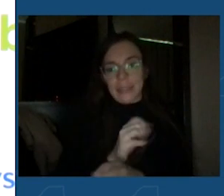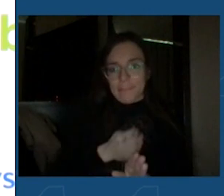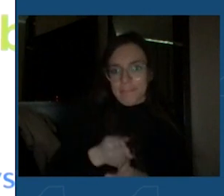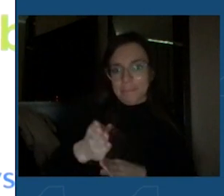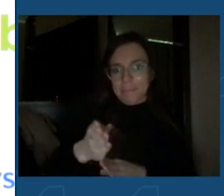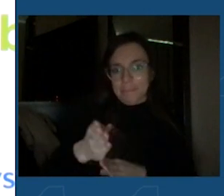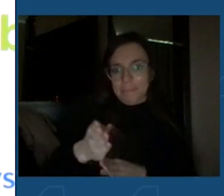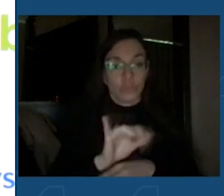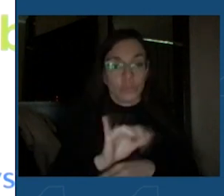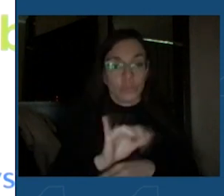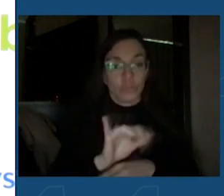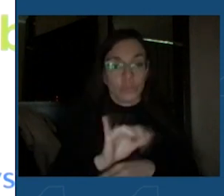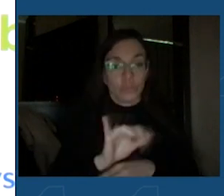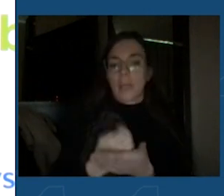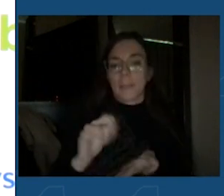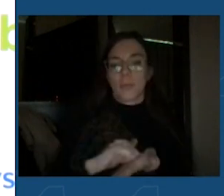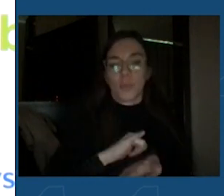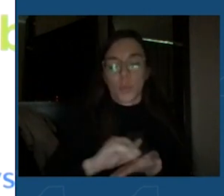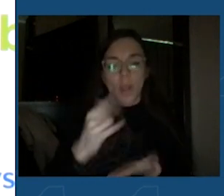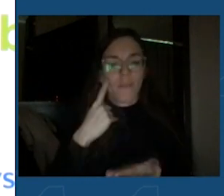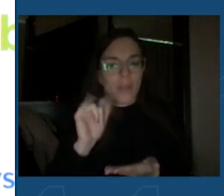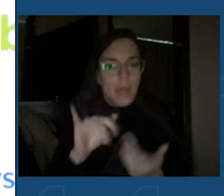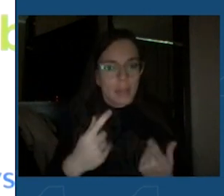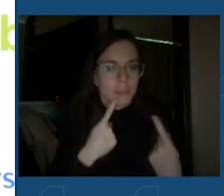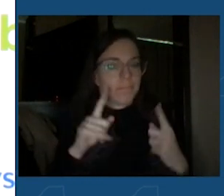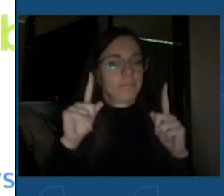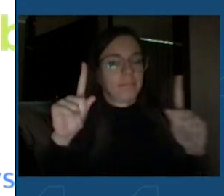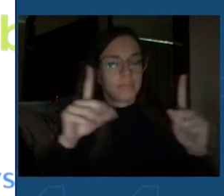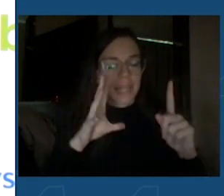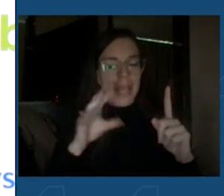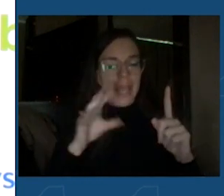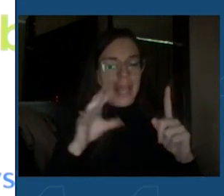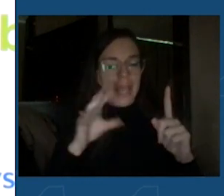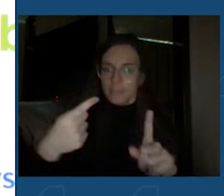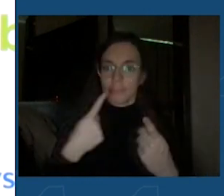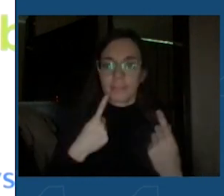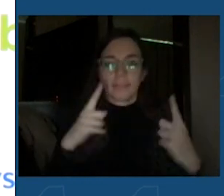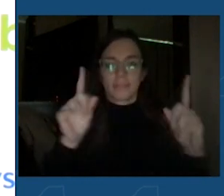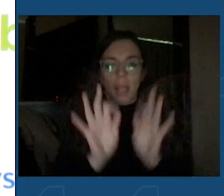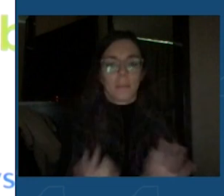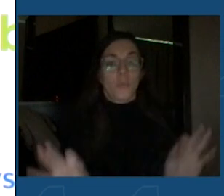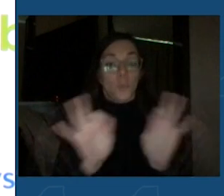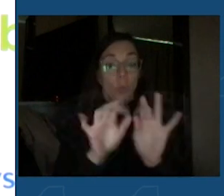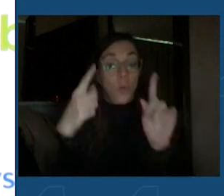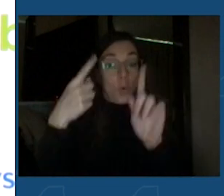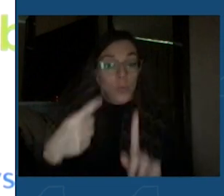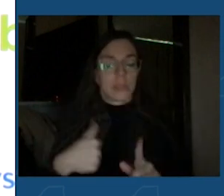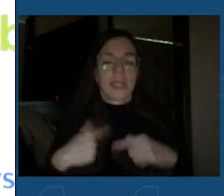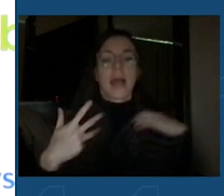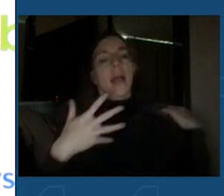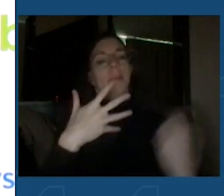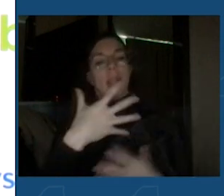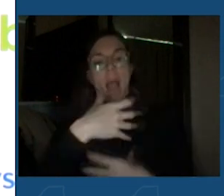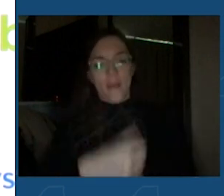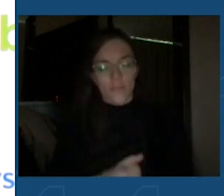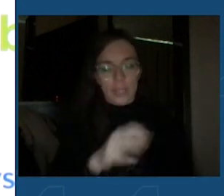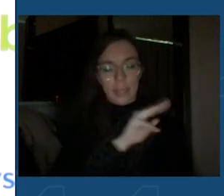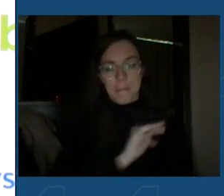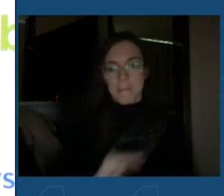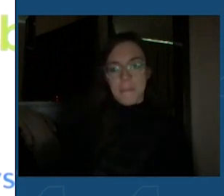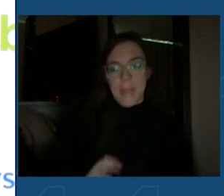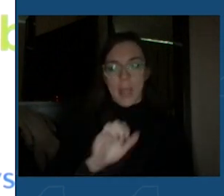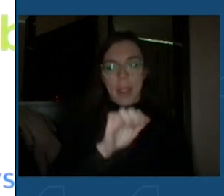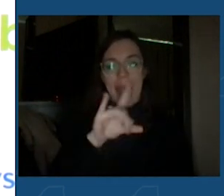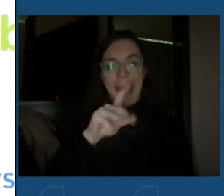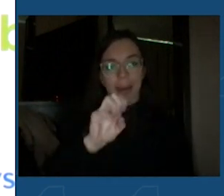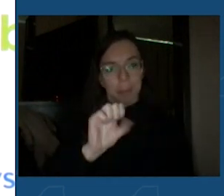economy of New York in order for it to be effective and achieve its important goals. I am confident in Mayor Adams' leadership, and I thank New York City